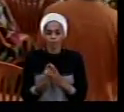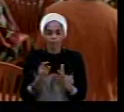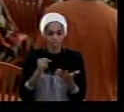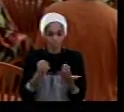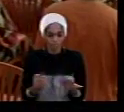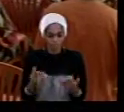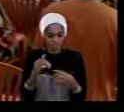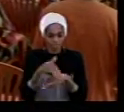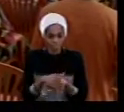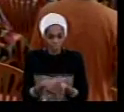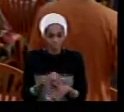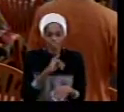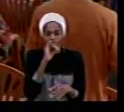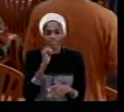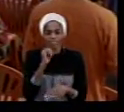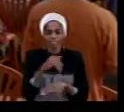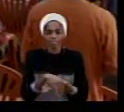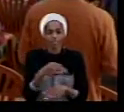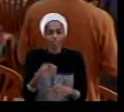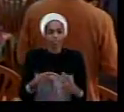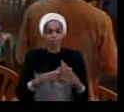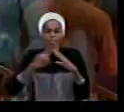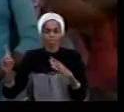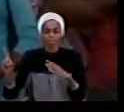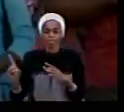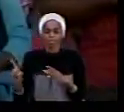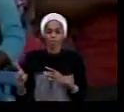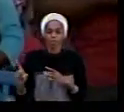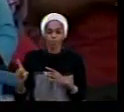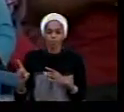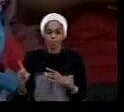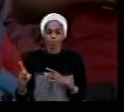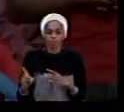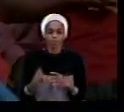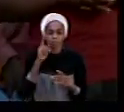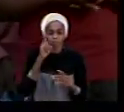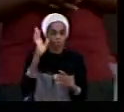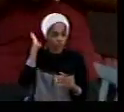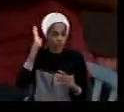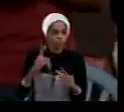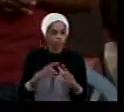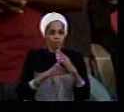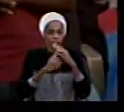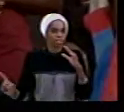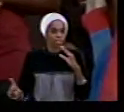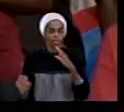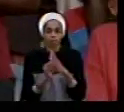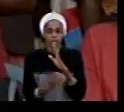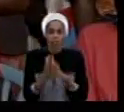Tonight is a night of escape. You will escape.